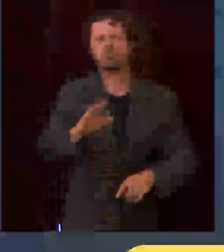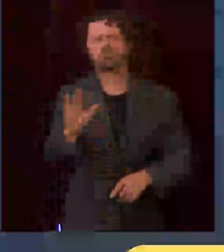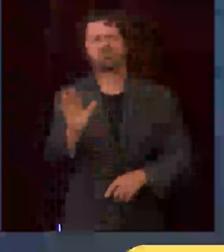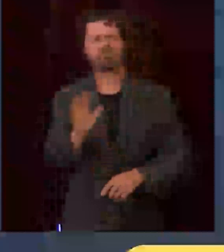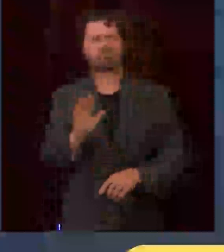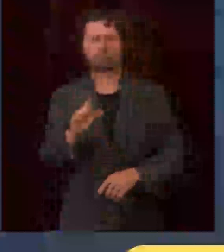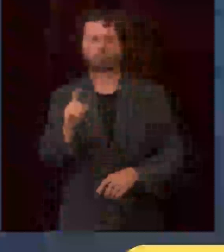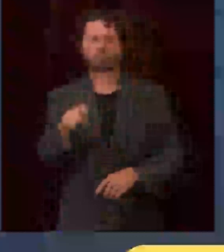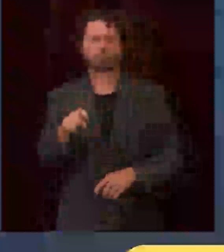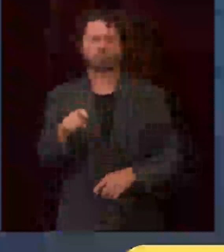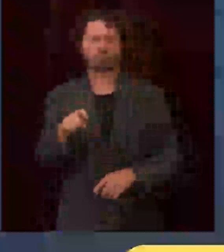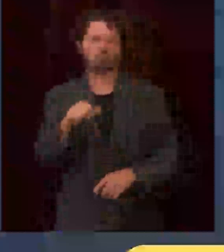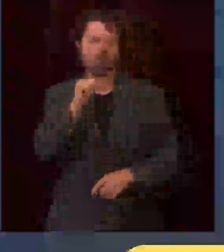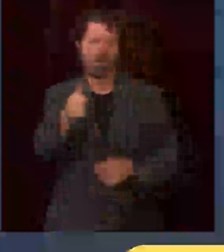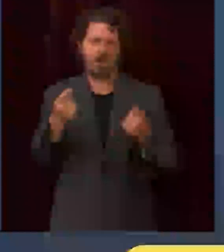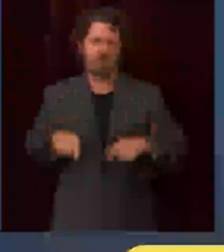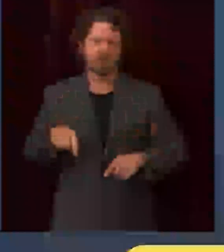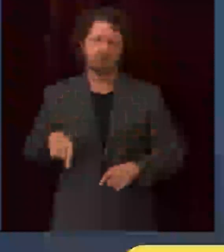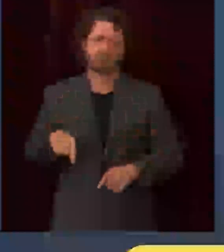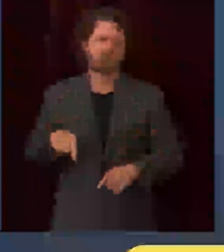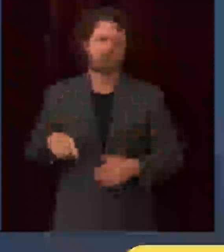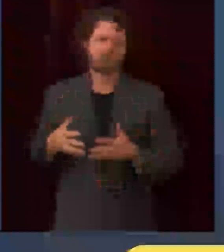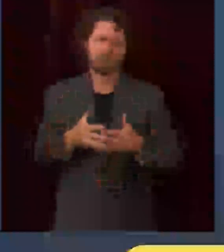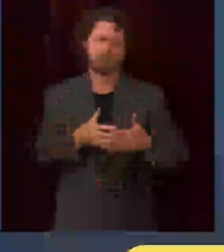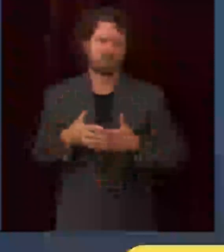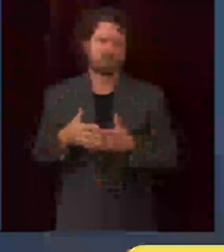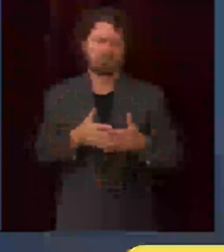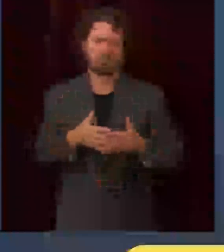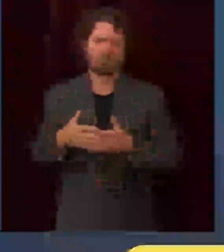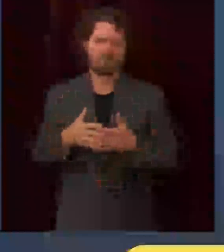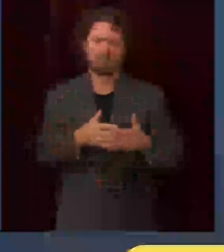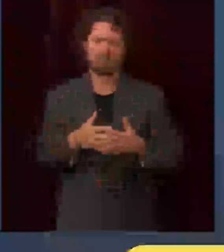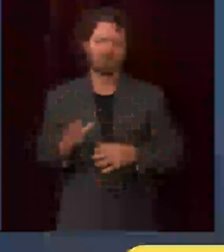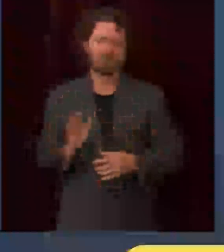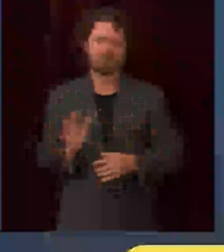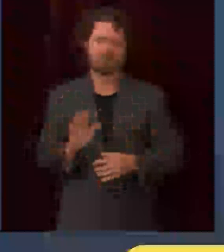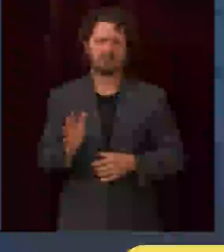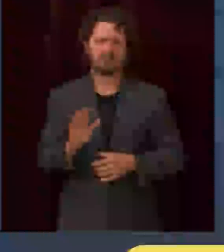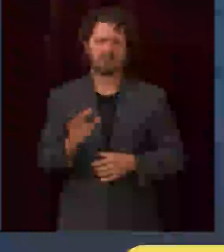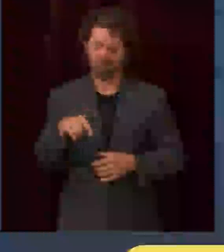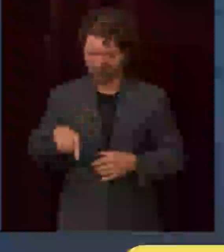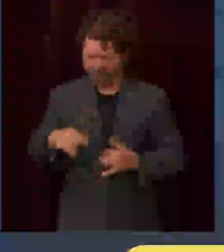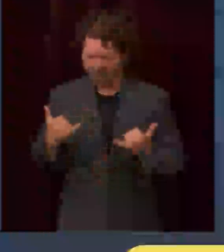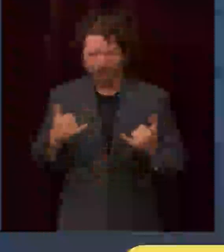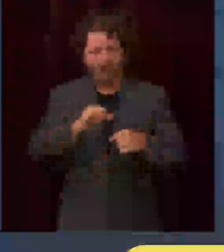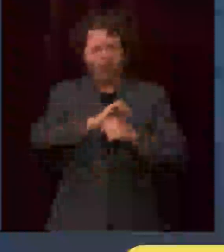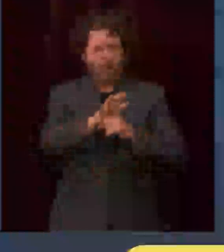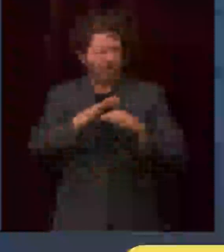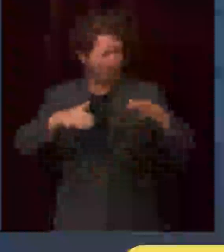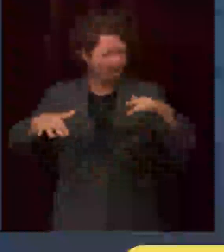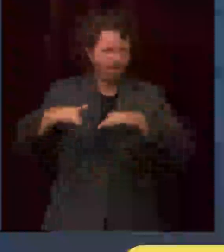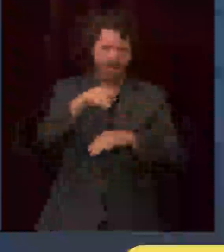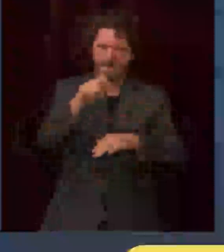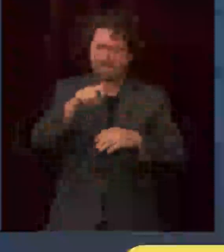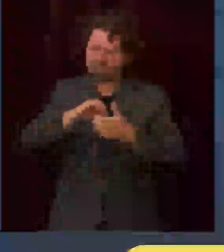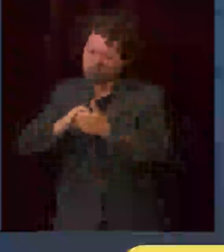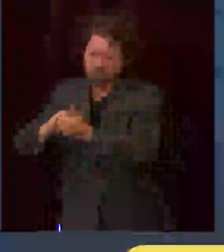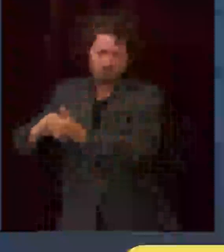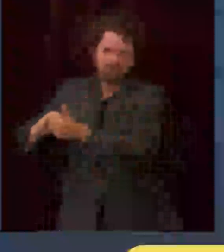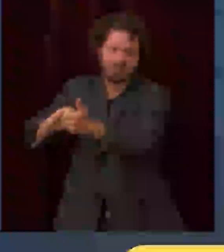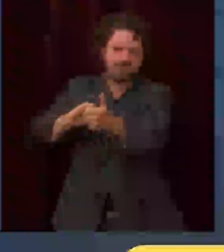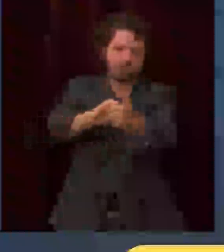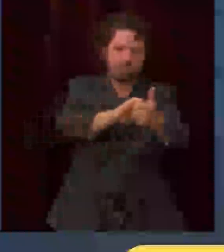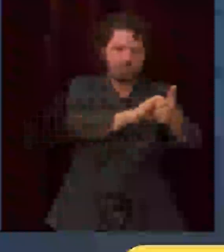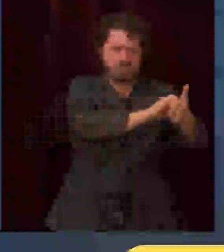folks. We've done something recently to provide more safety for agricultural workers. We've done things in the past to work together to